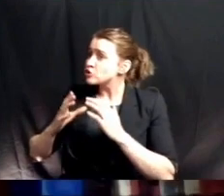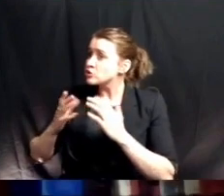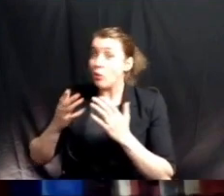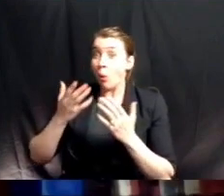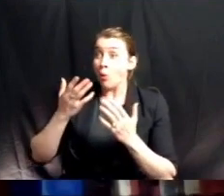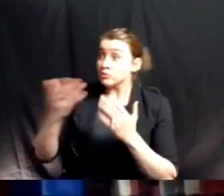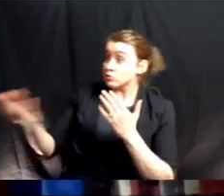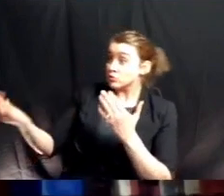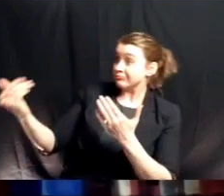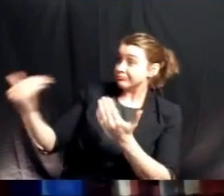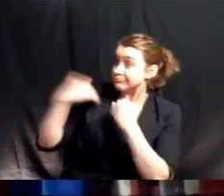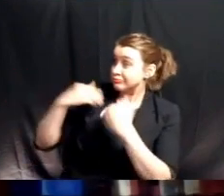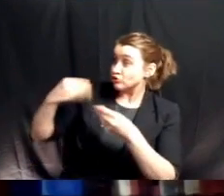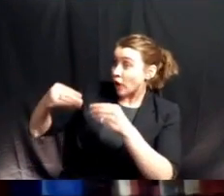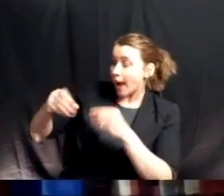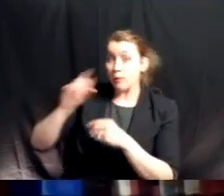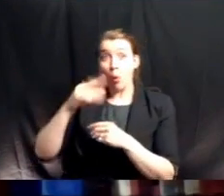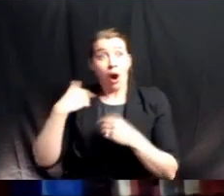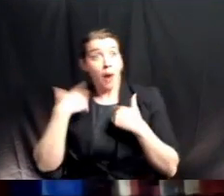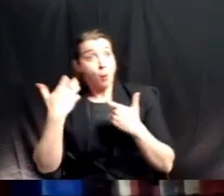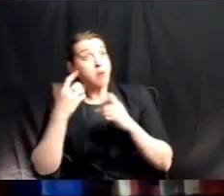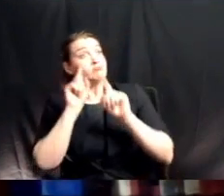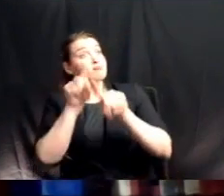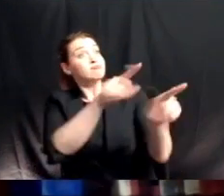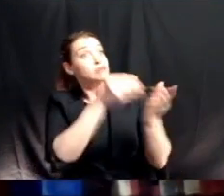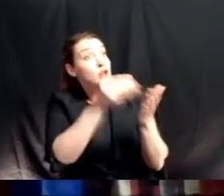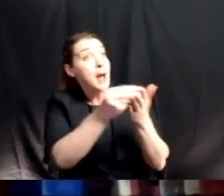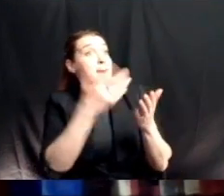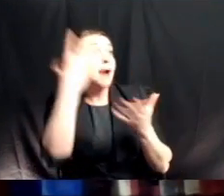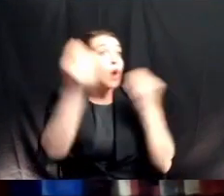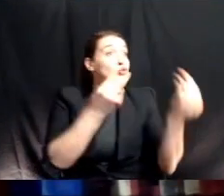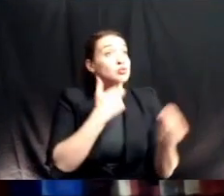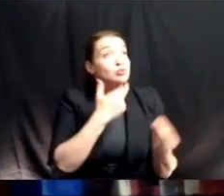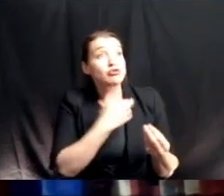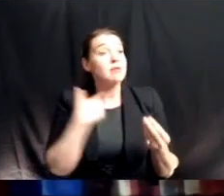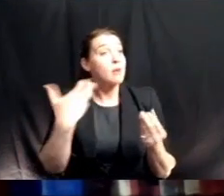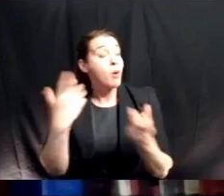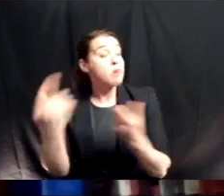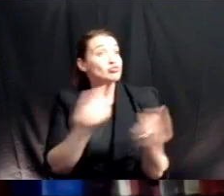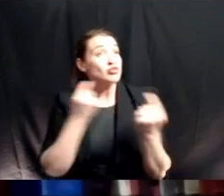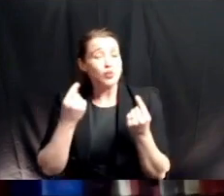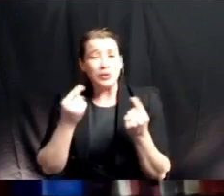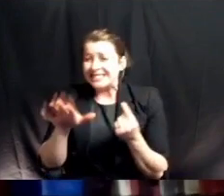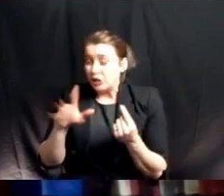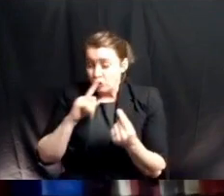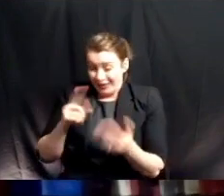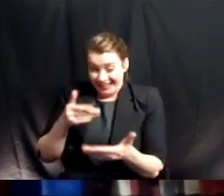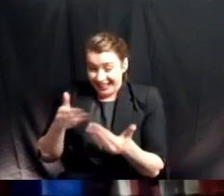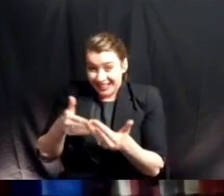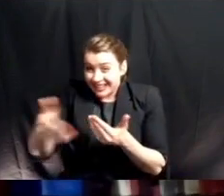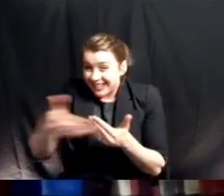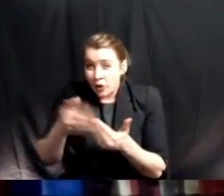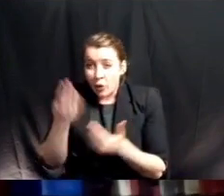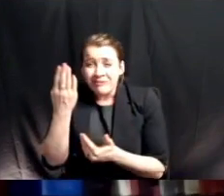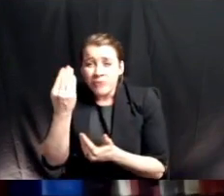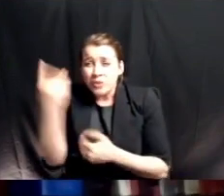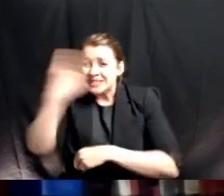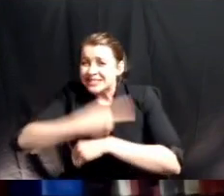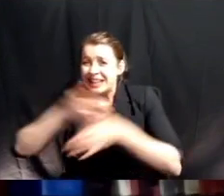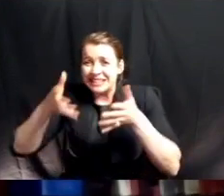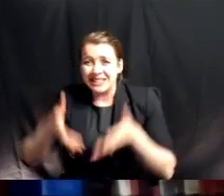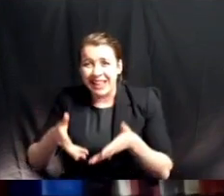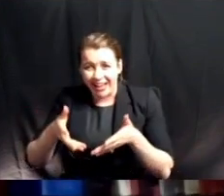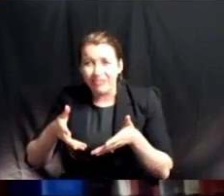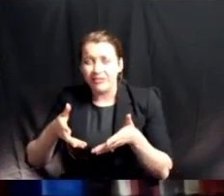go into them, we're talking about a very short, 14 days from now. And remember, the reason that we're